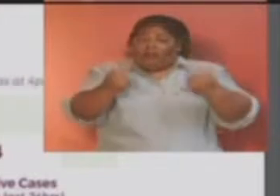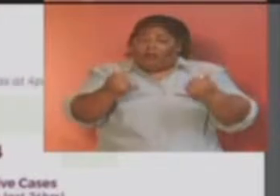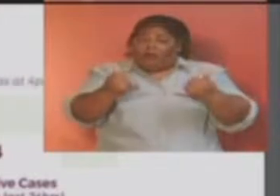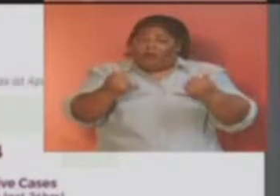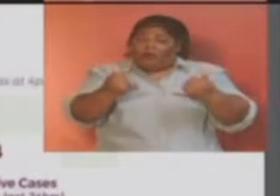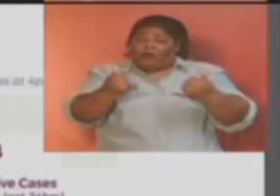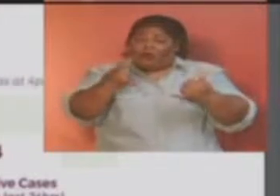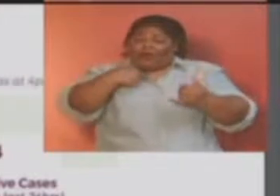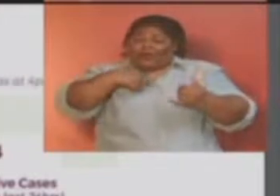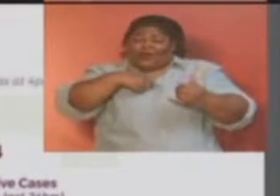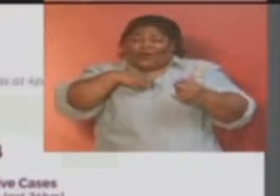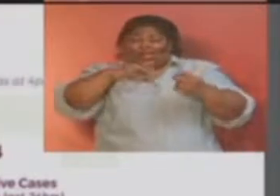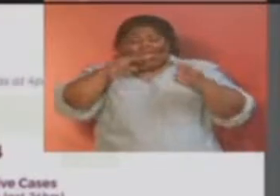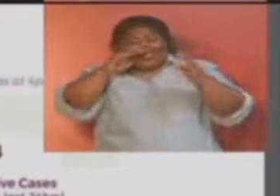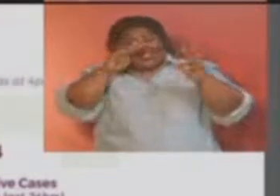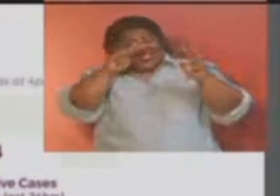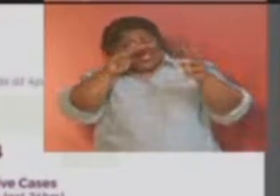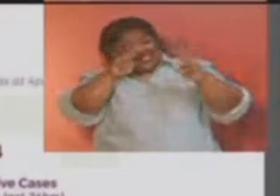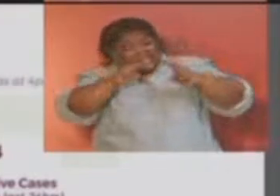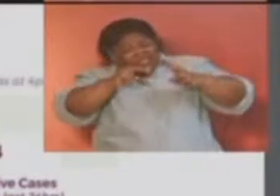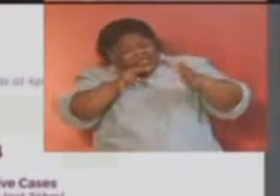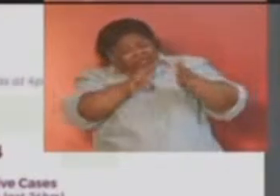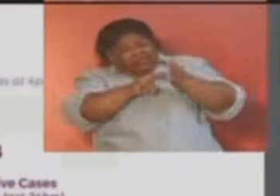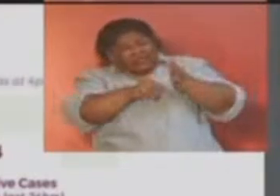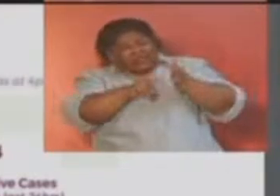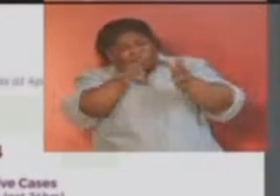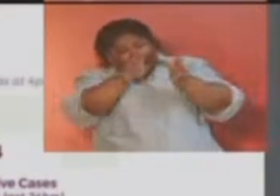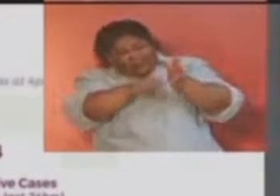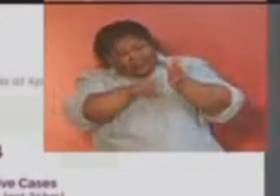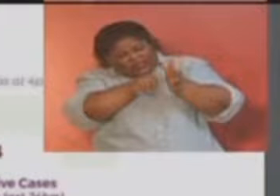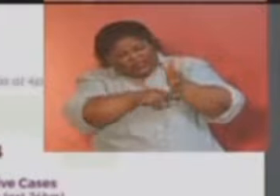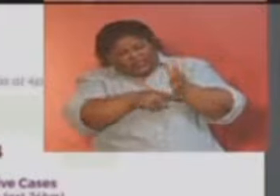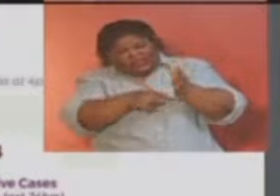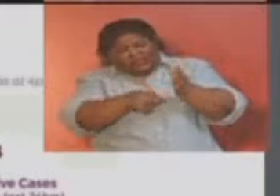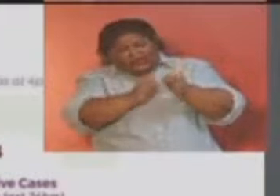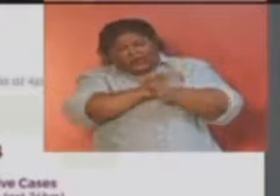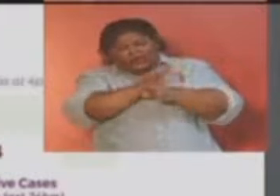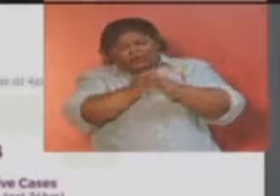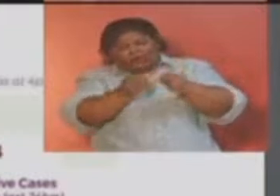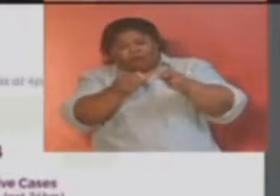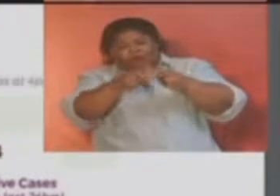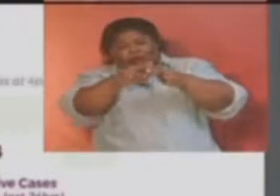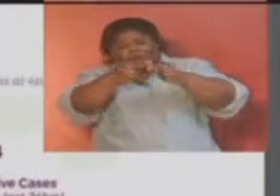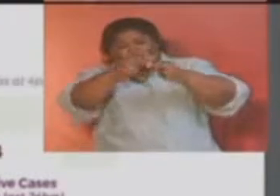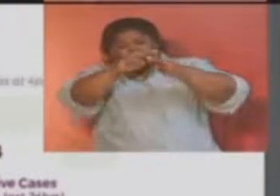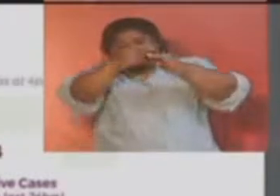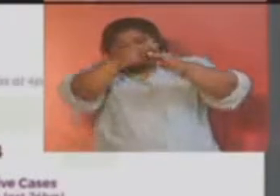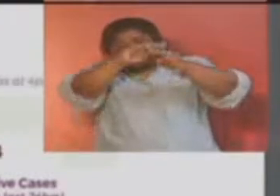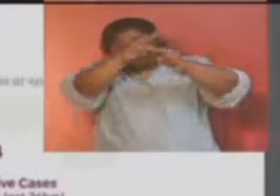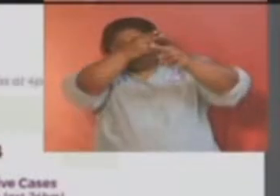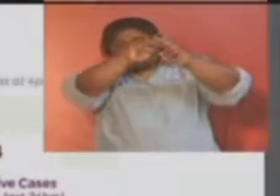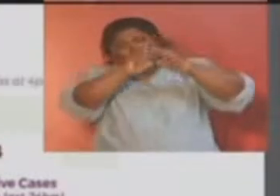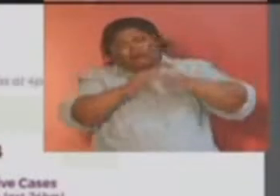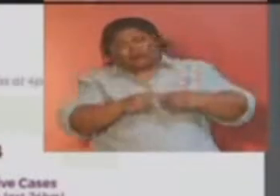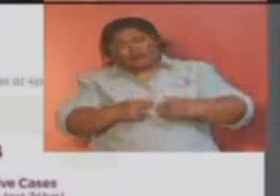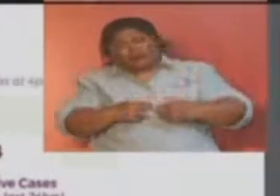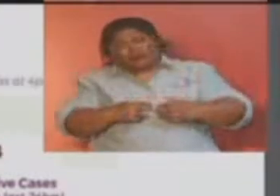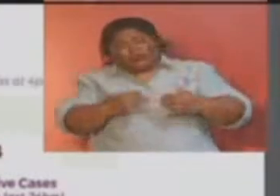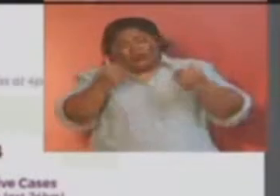we see right now is the total number of cases that would have been added to the cumulative total. So we